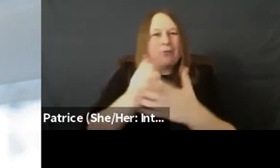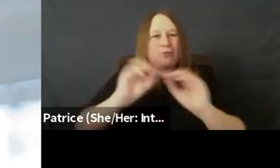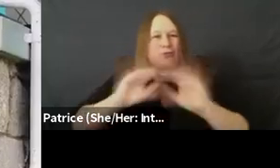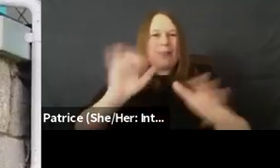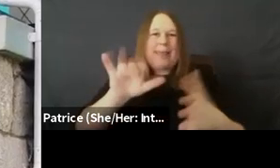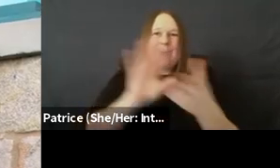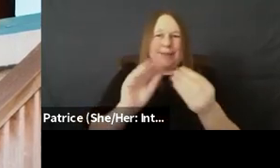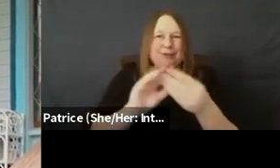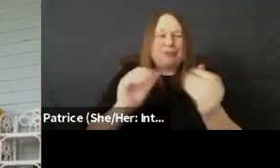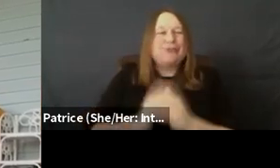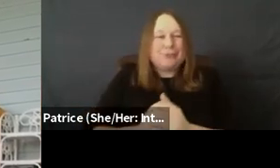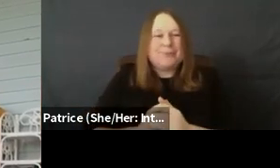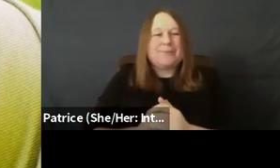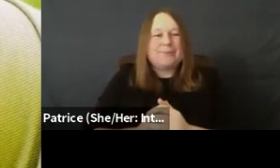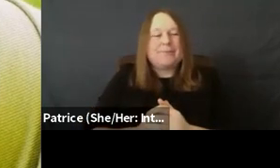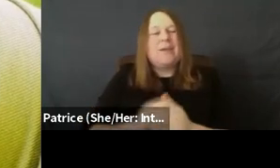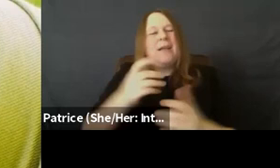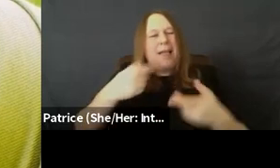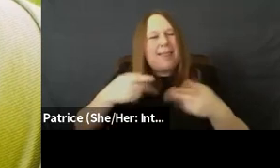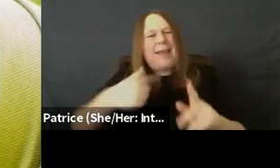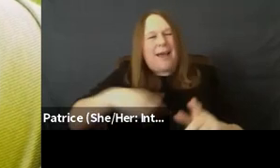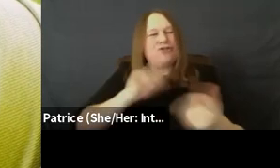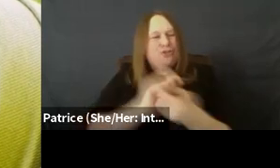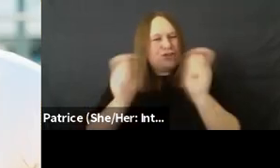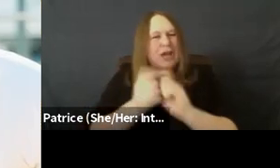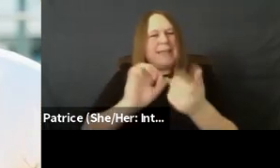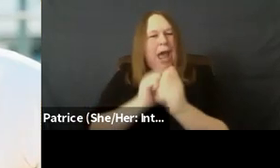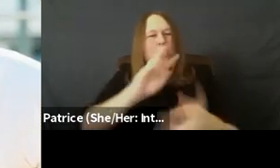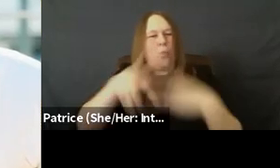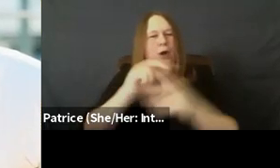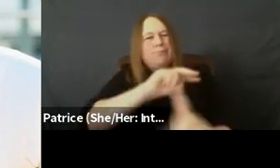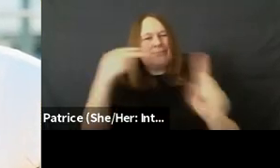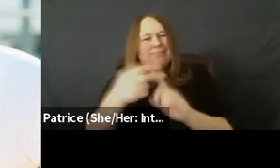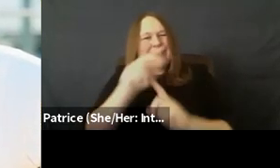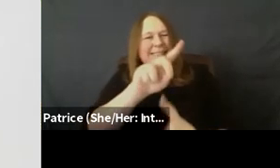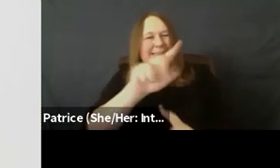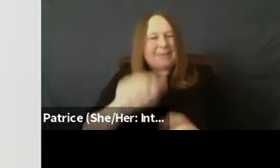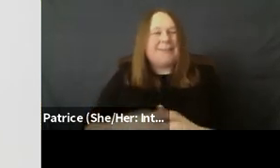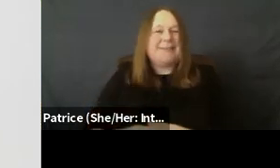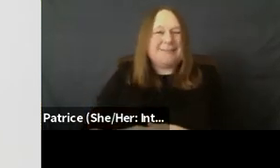out. Let's change how the world sees disability.